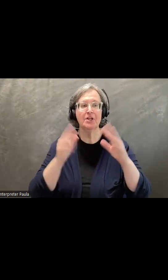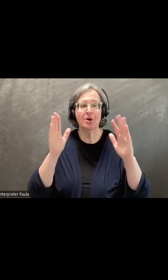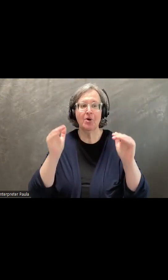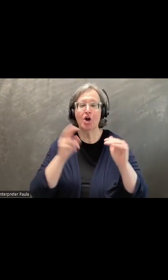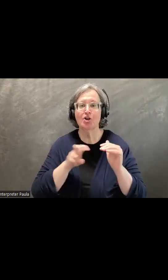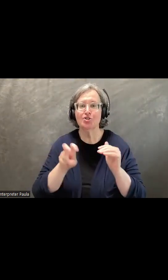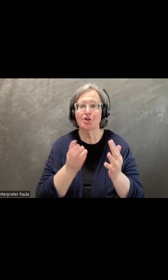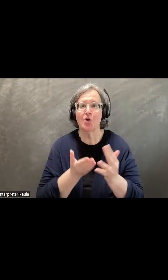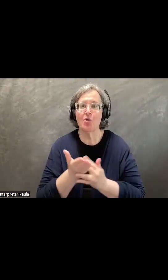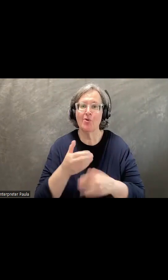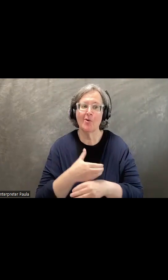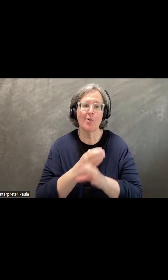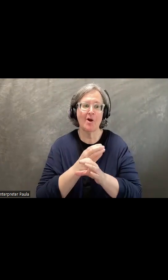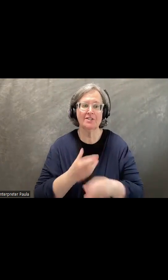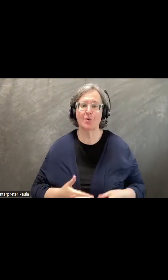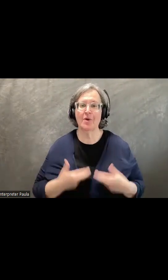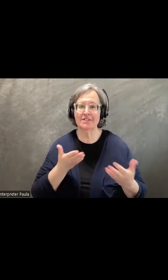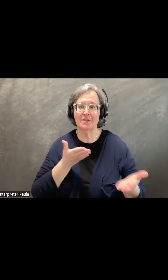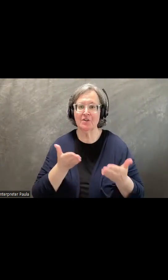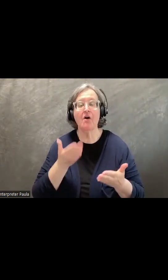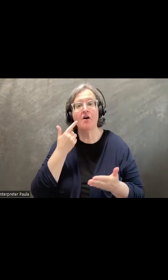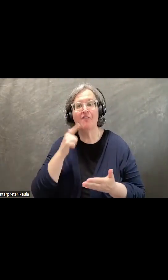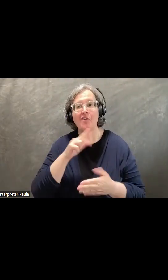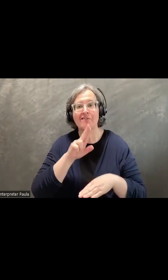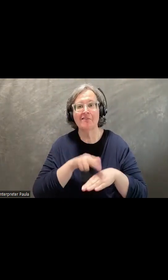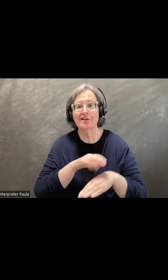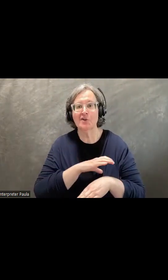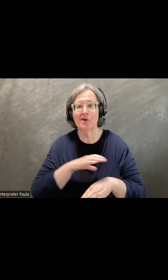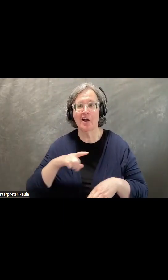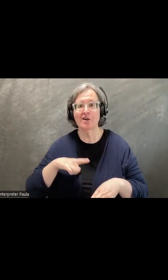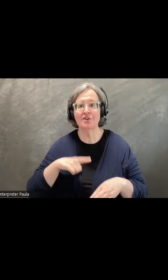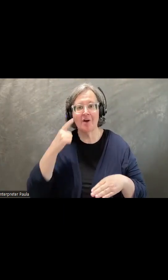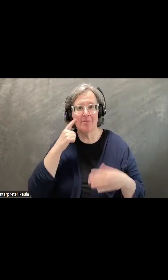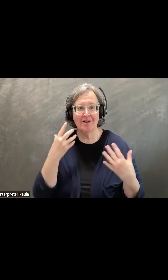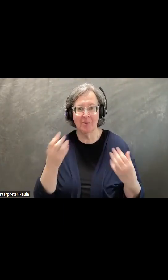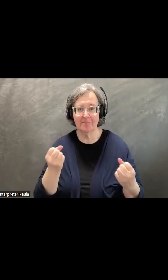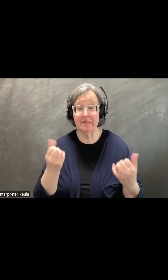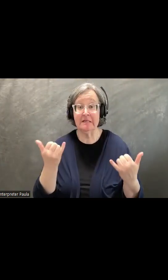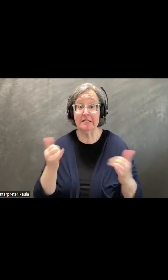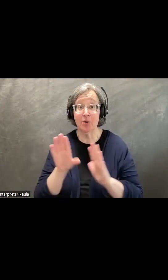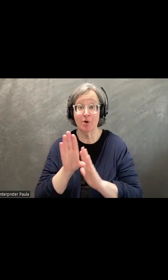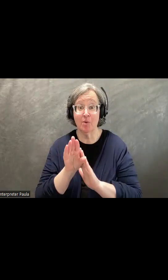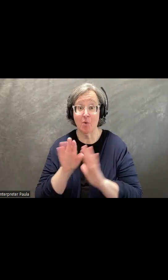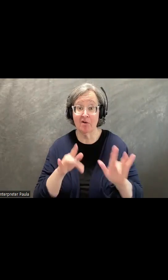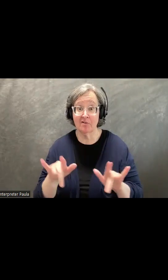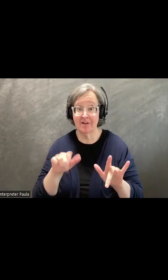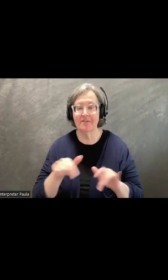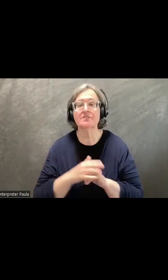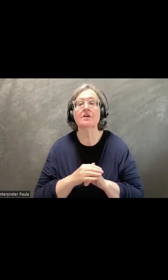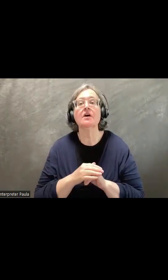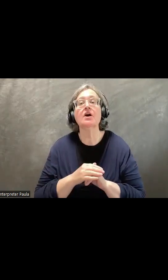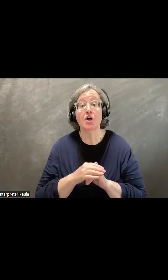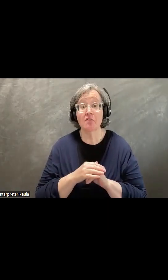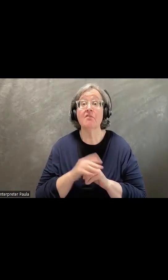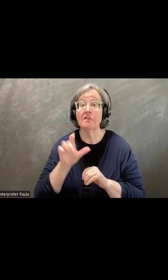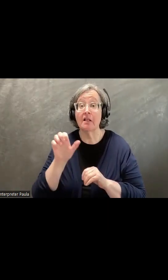behalf of the National Council for Mental Wellbeing. Today's presentation will be recorded, and the recording link, slides, and a